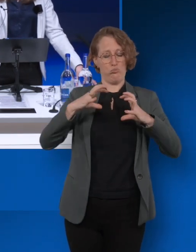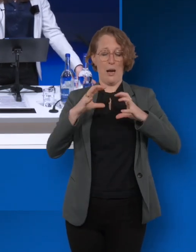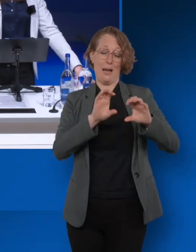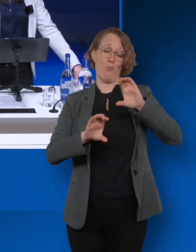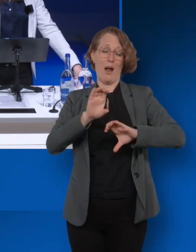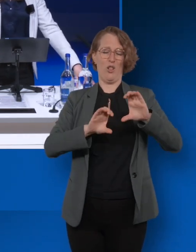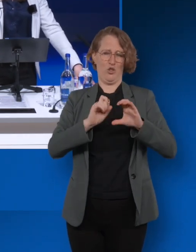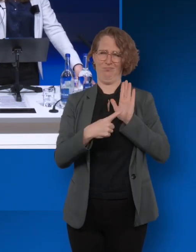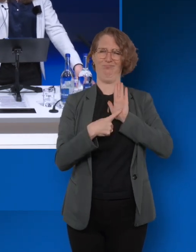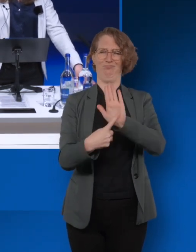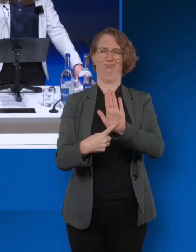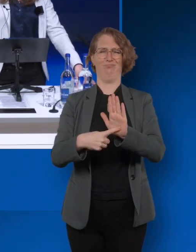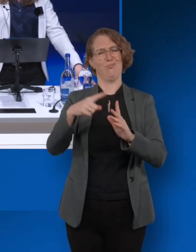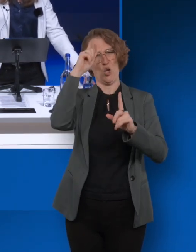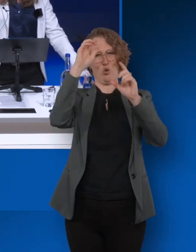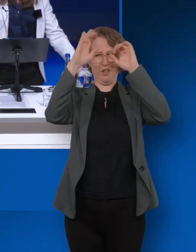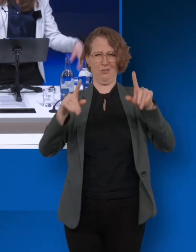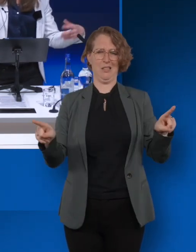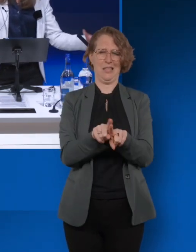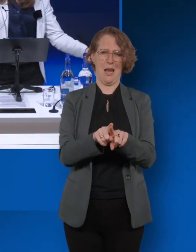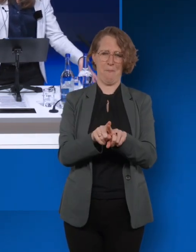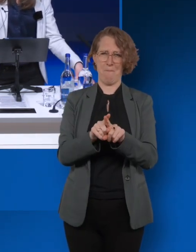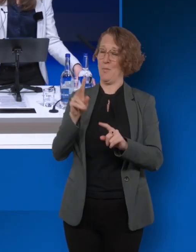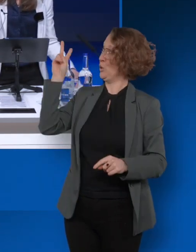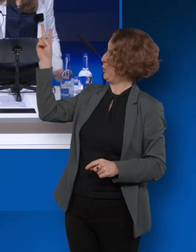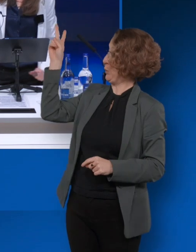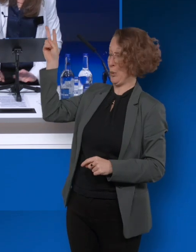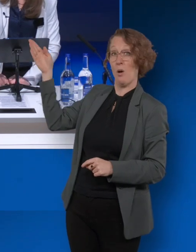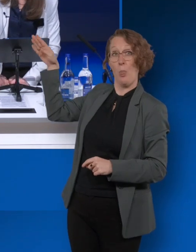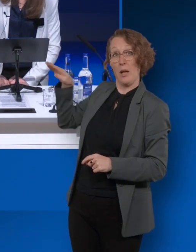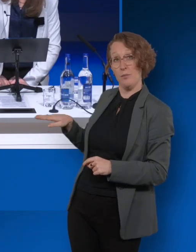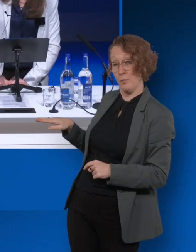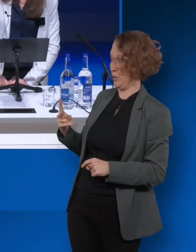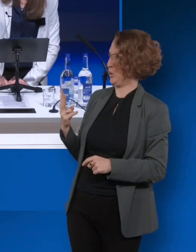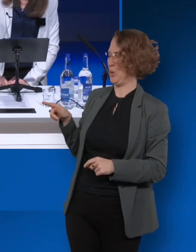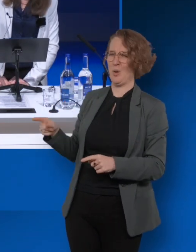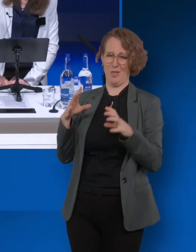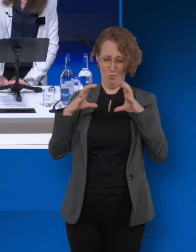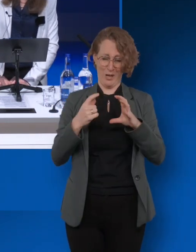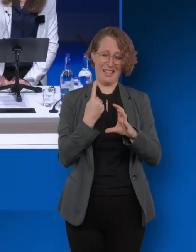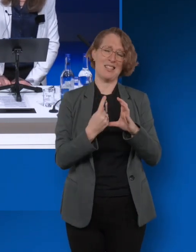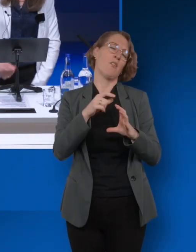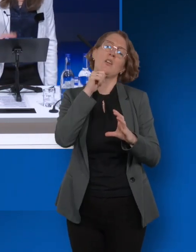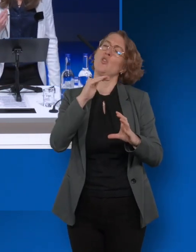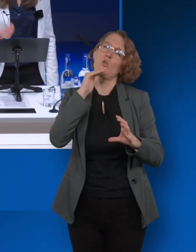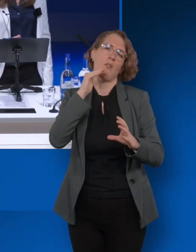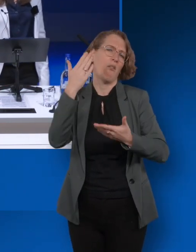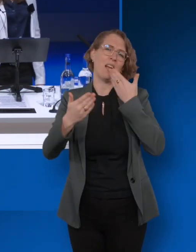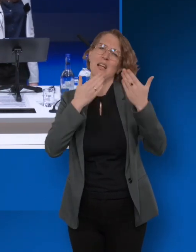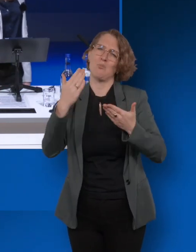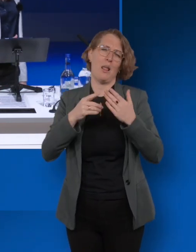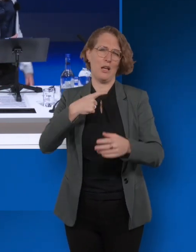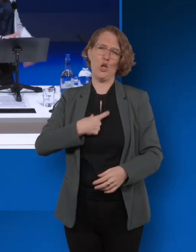human consciousness, and two arguing that brain biology on its own is not enough to account for